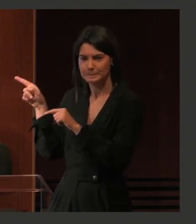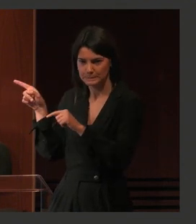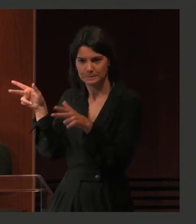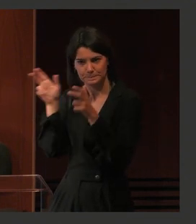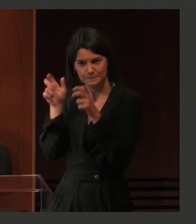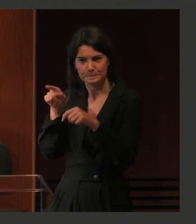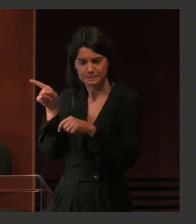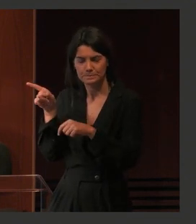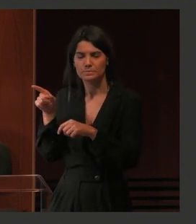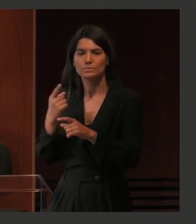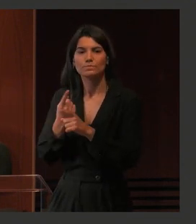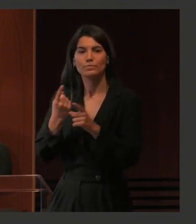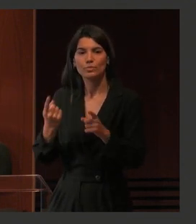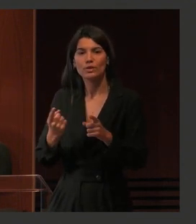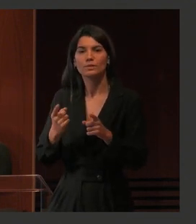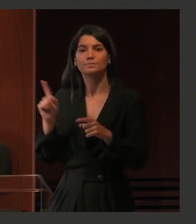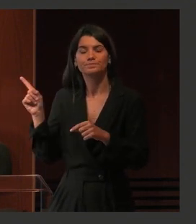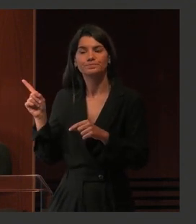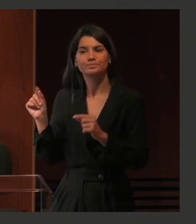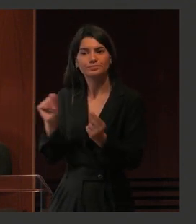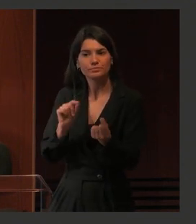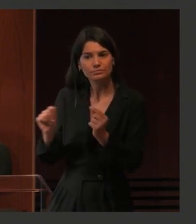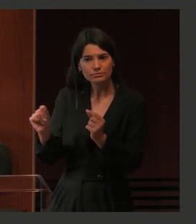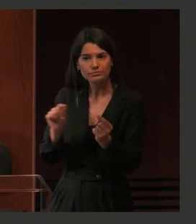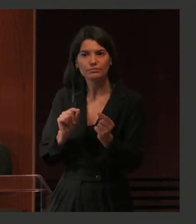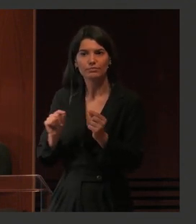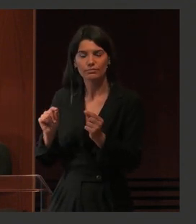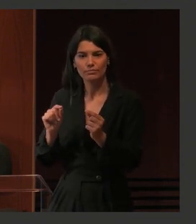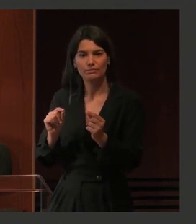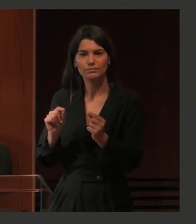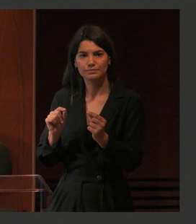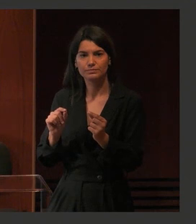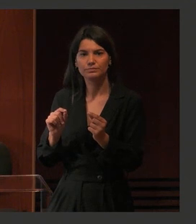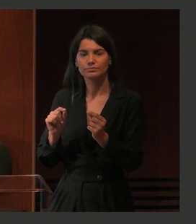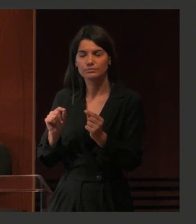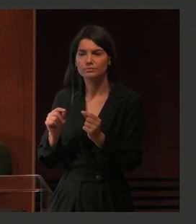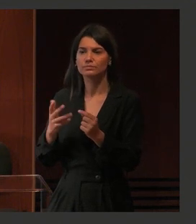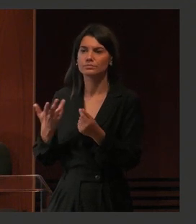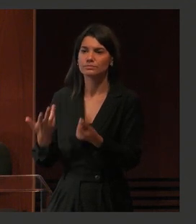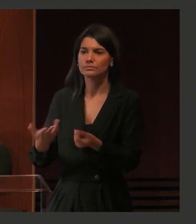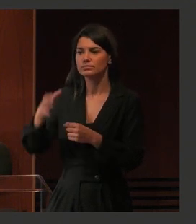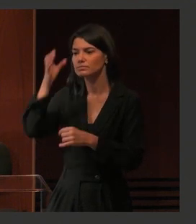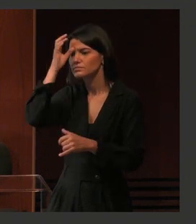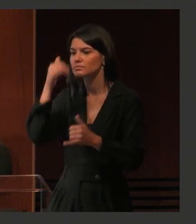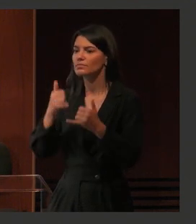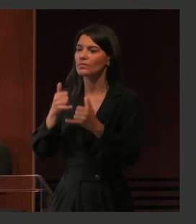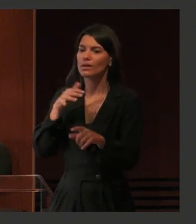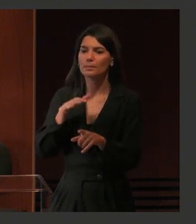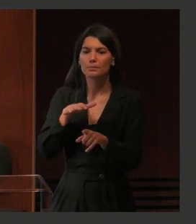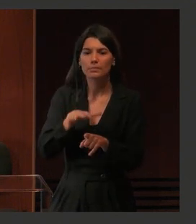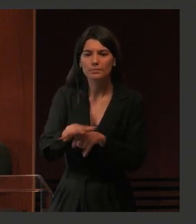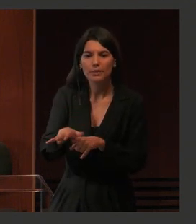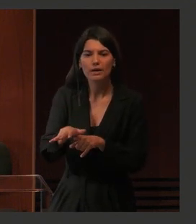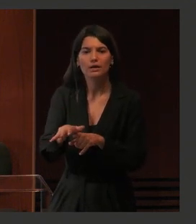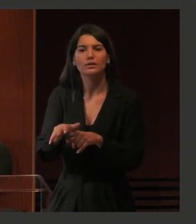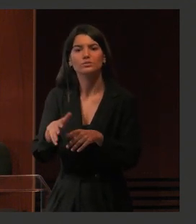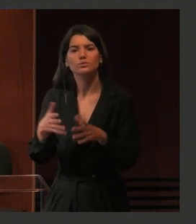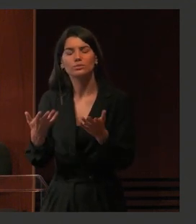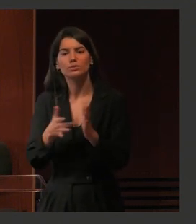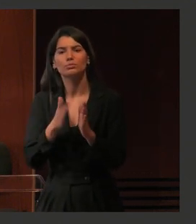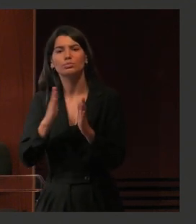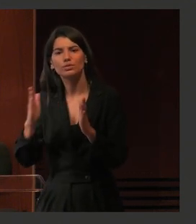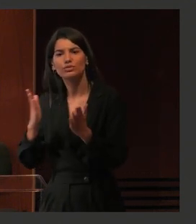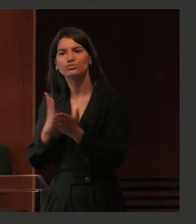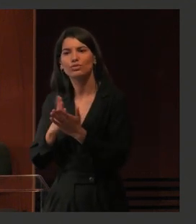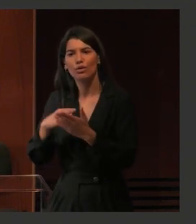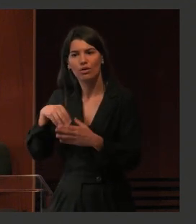She discusses the words, the impact of artificial intelligence to school libraries. So that's her